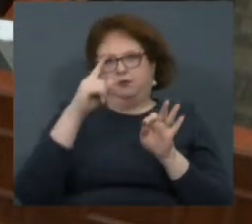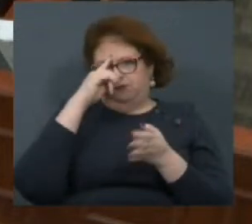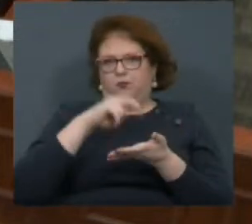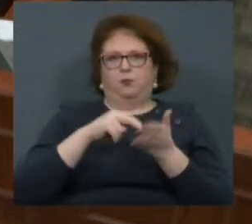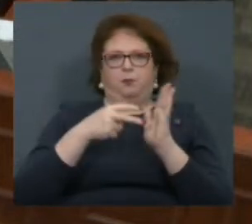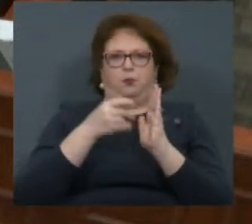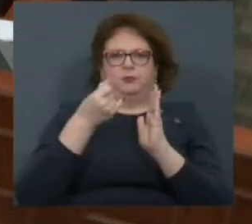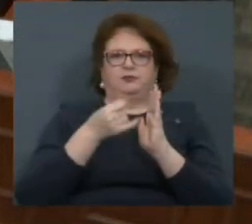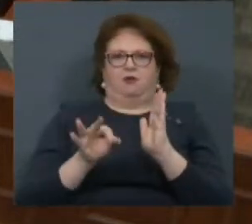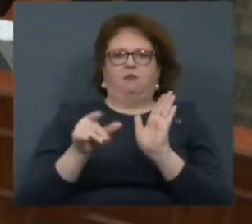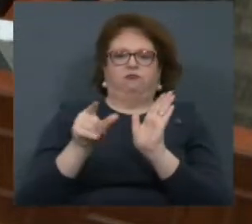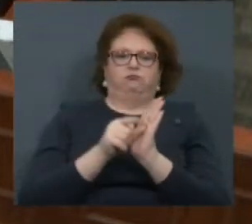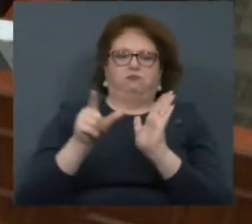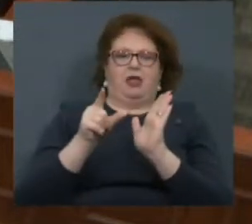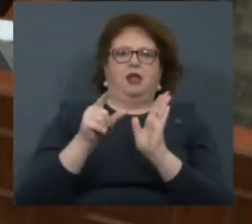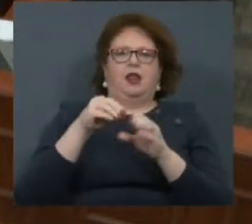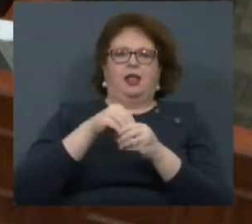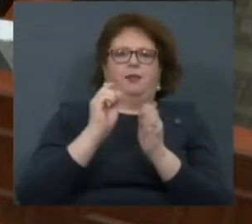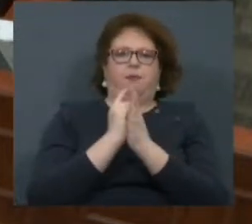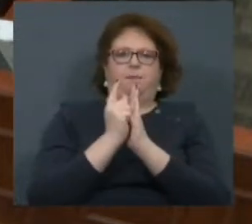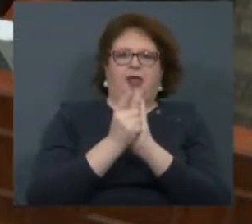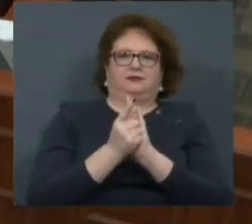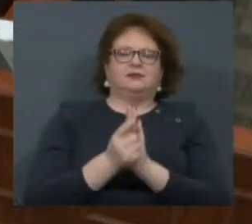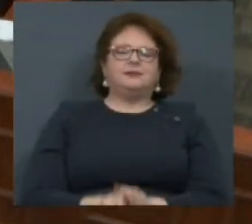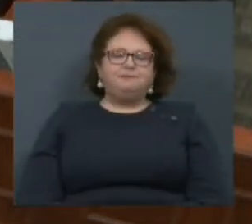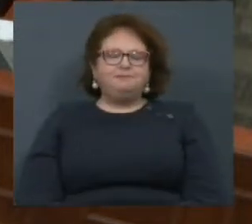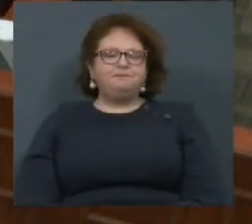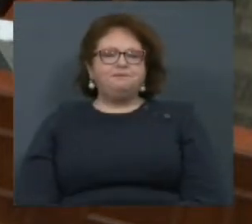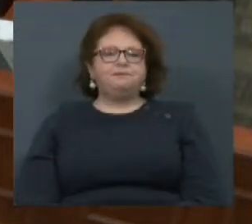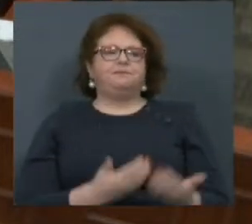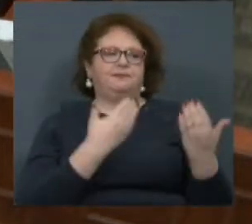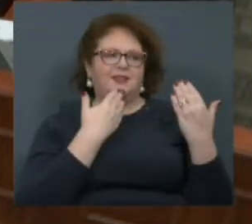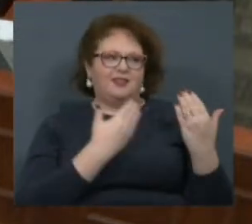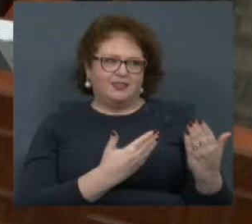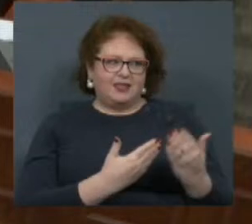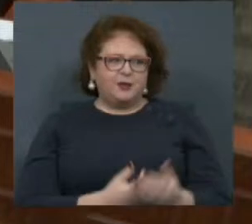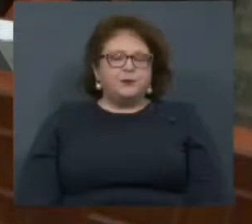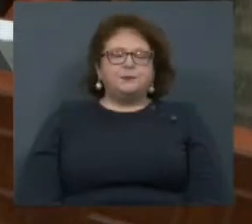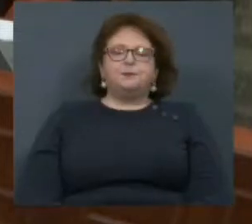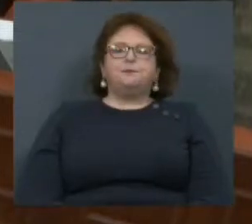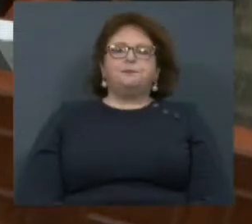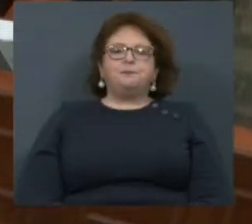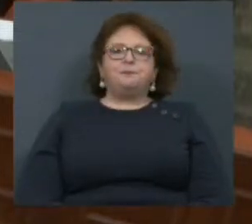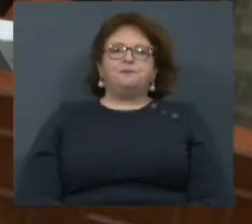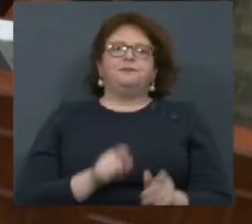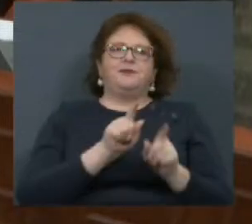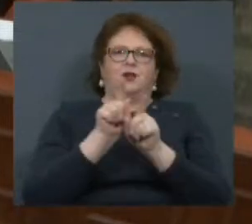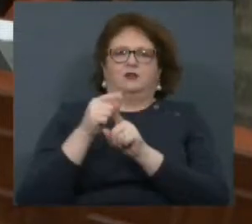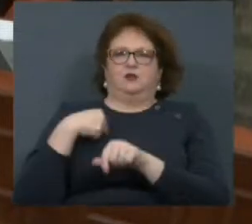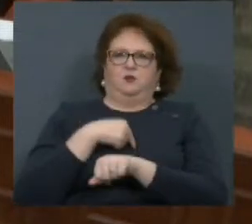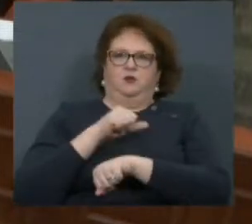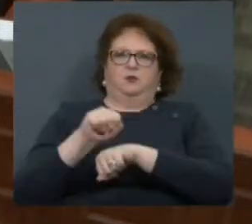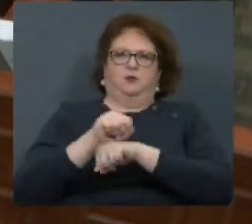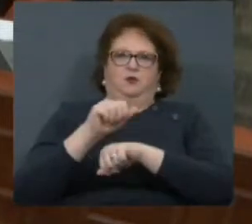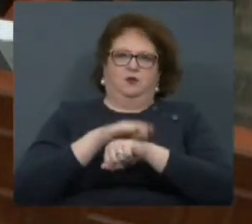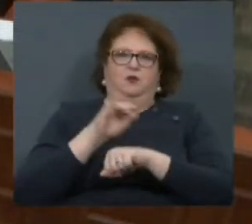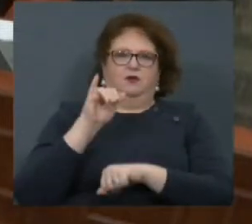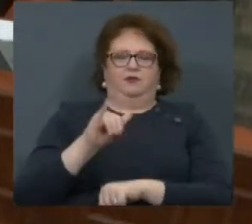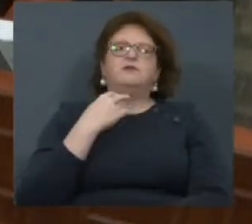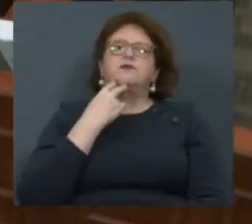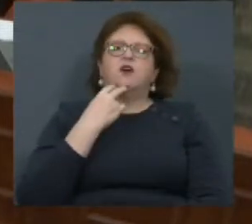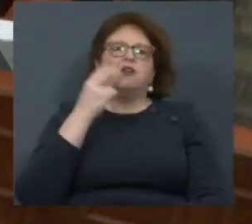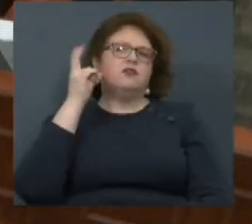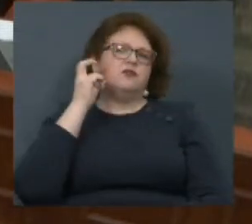the meeting. All right. Thank you so much. And we are working on the volume? All